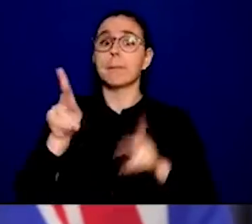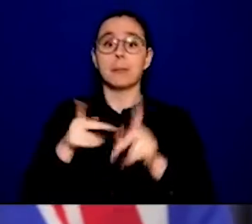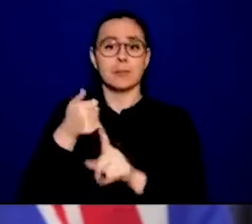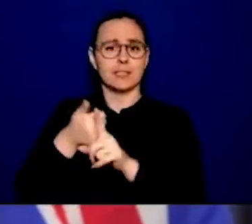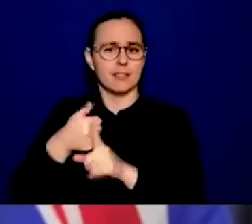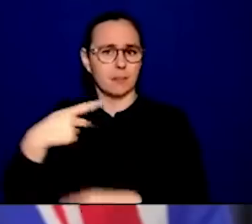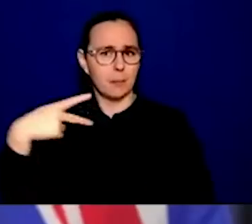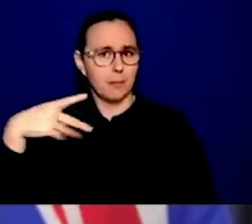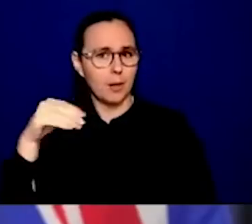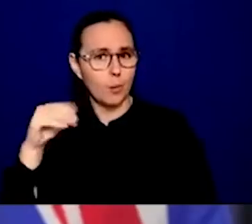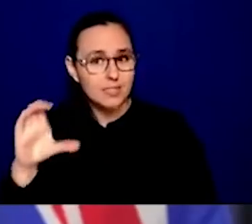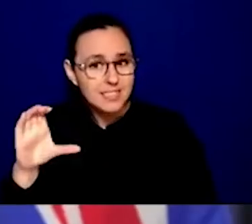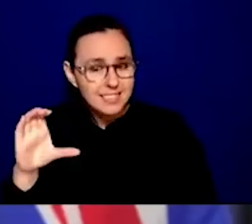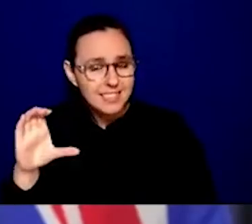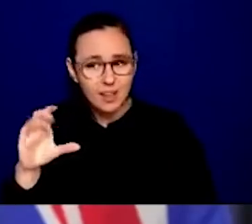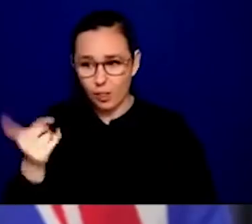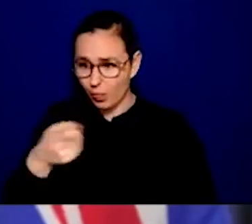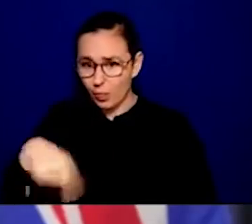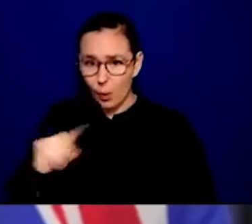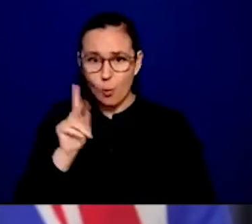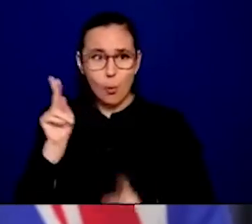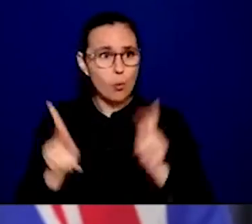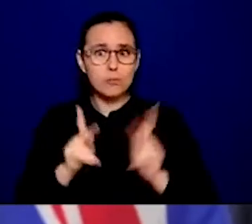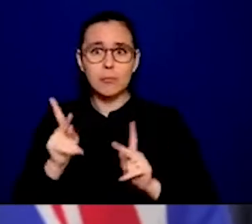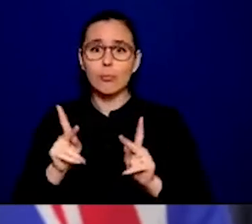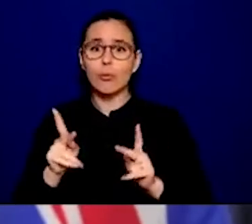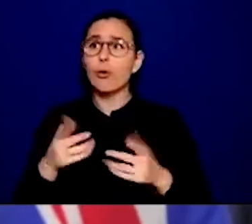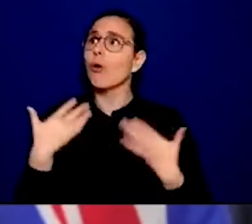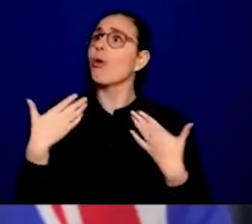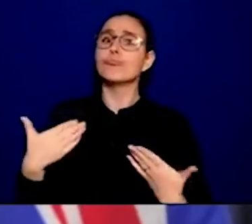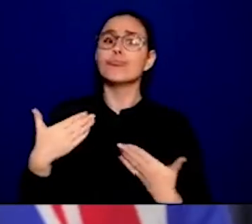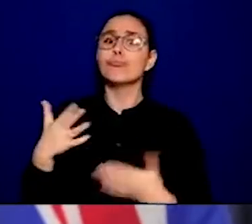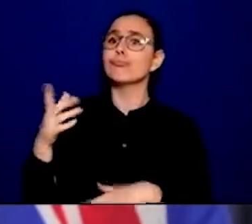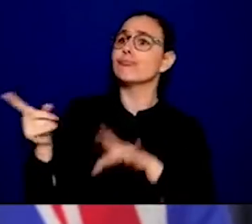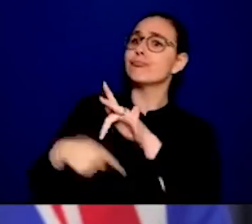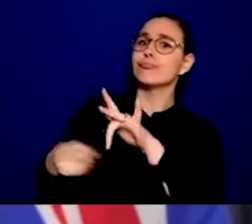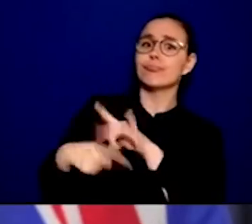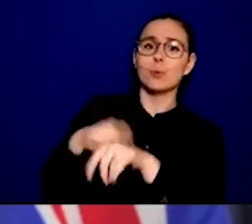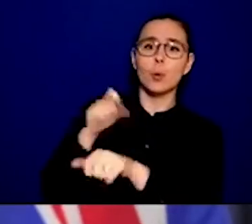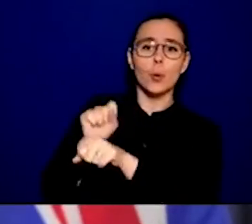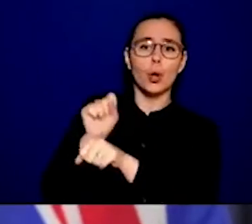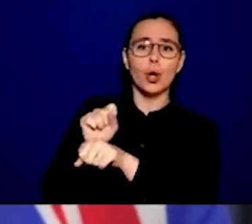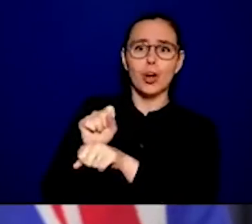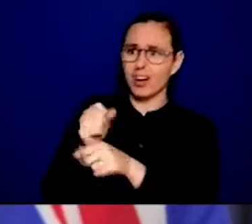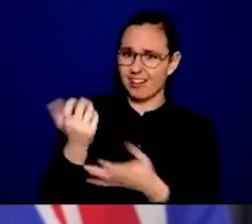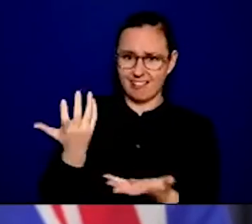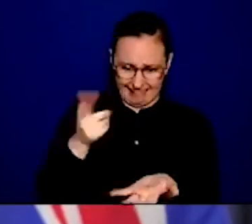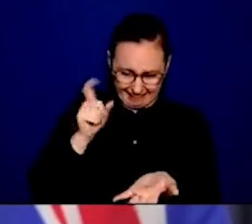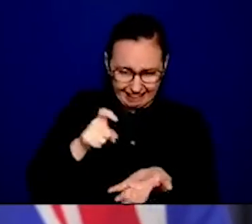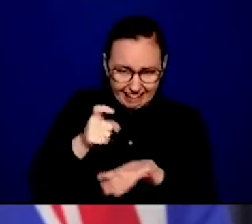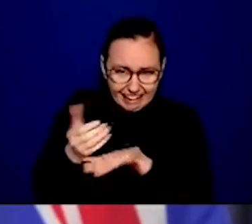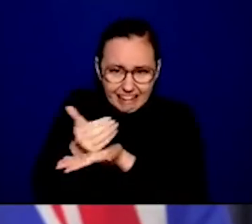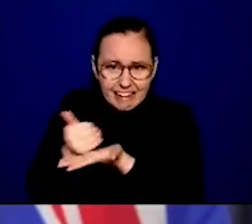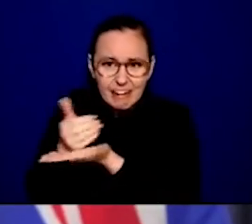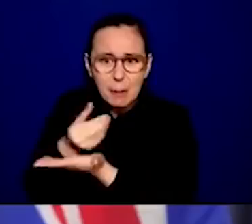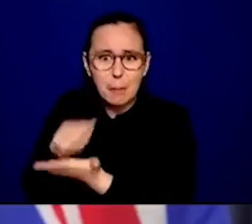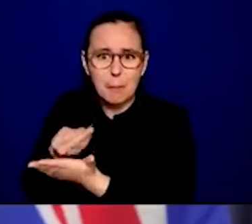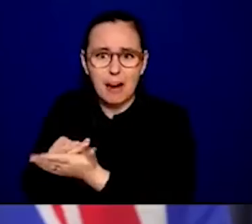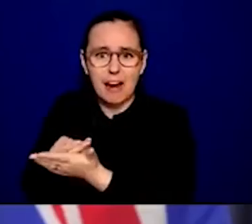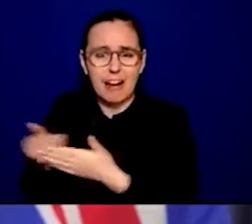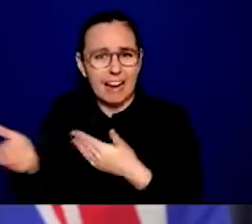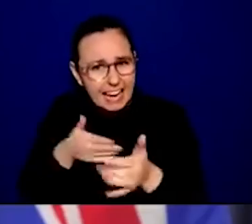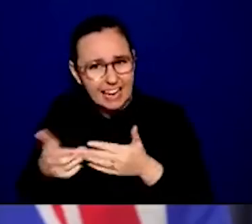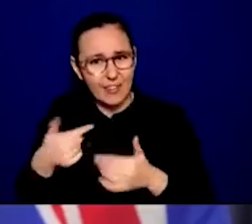very people who can least afford to stay home and lose wages when sick. Together, we